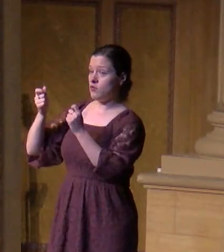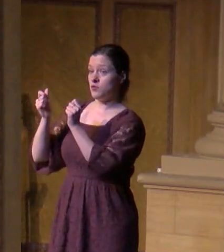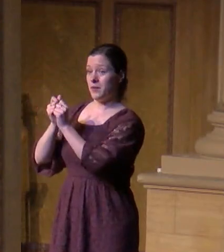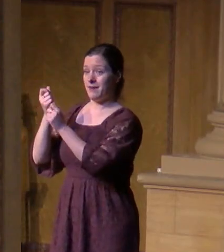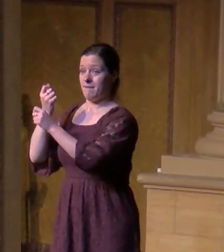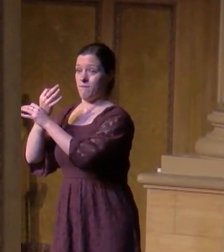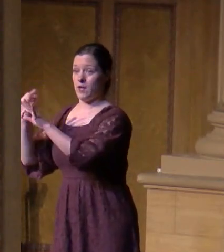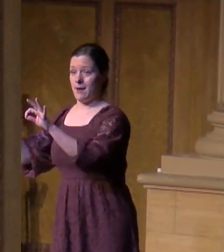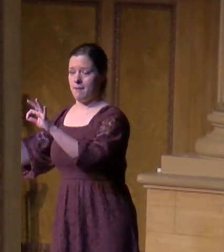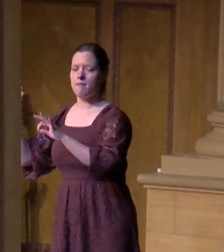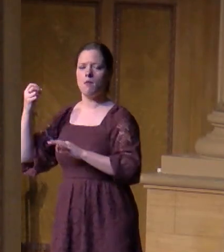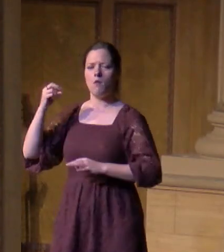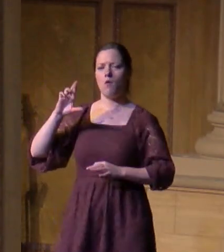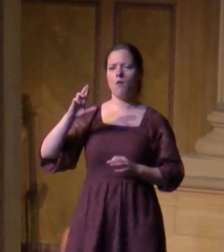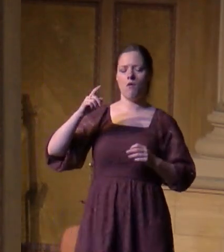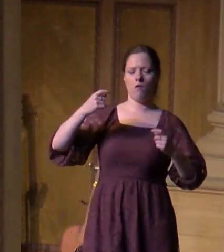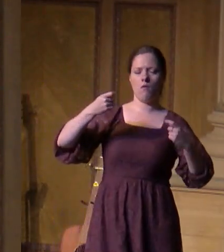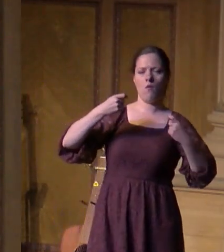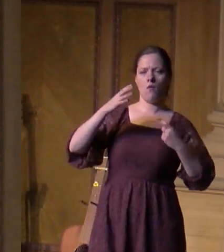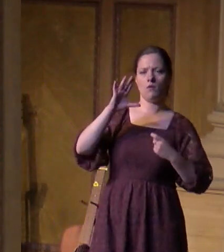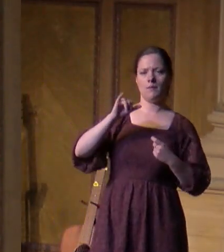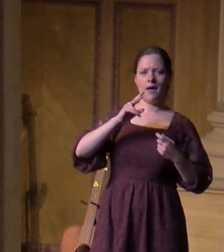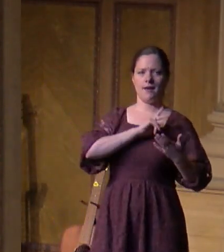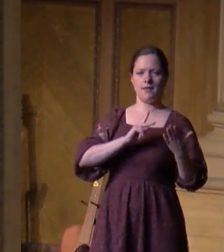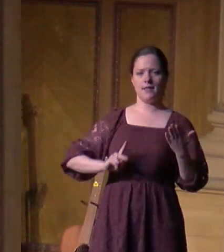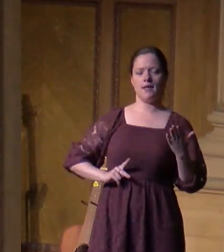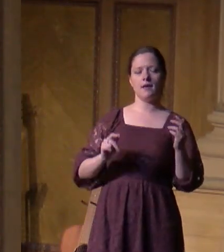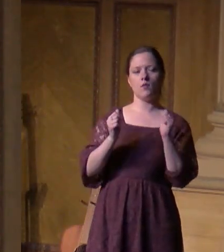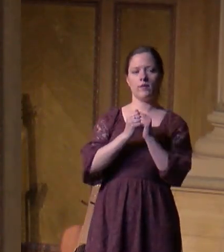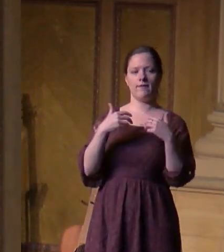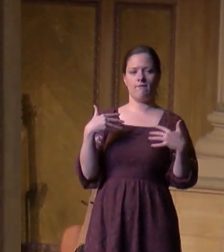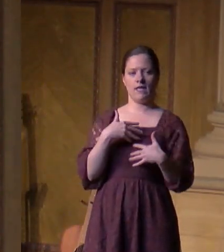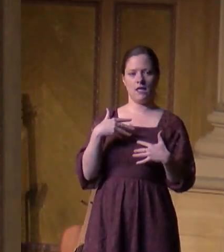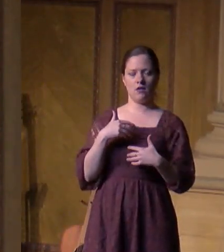or do our lives bear the marks of being ruled by a king who rules us with fear